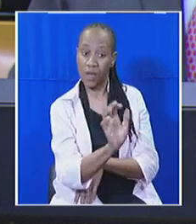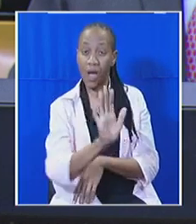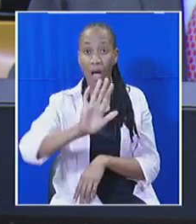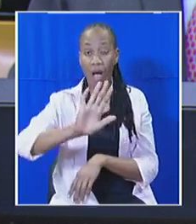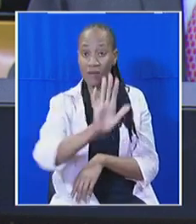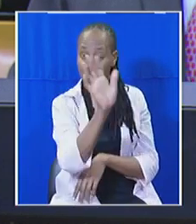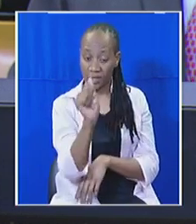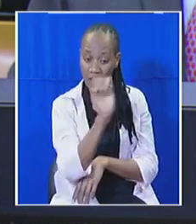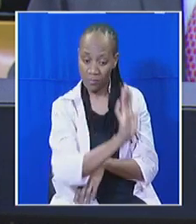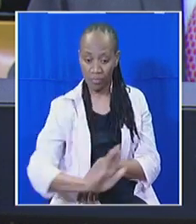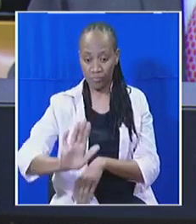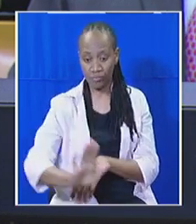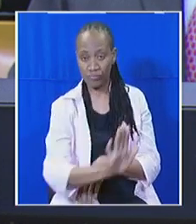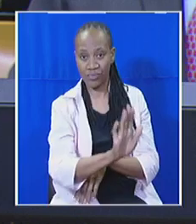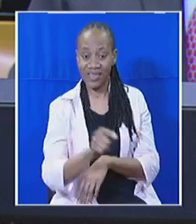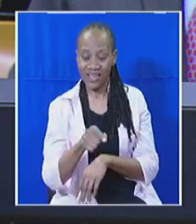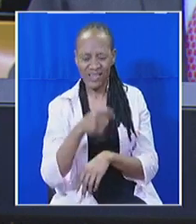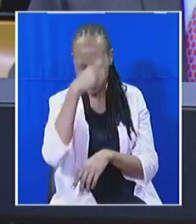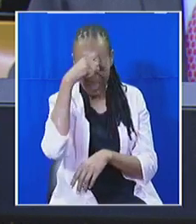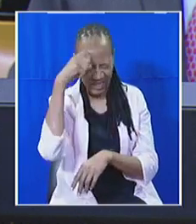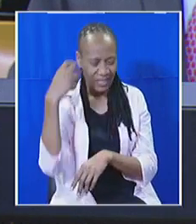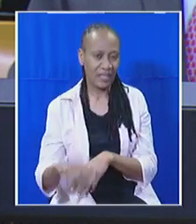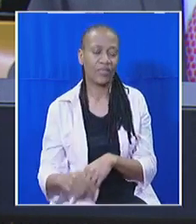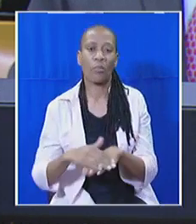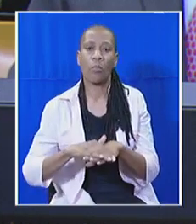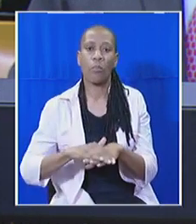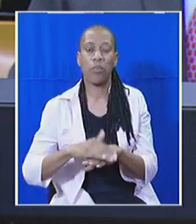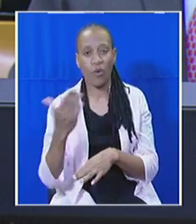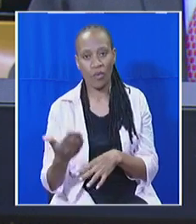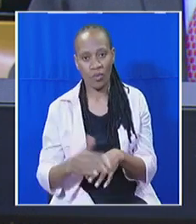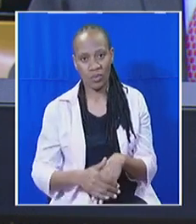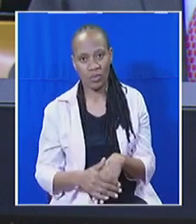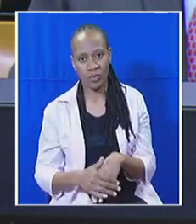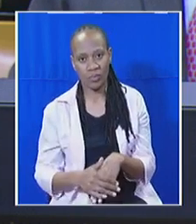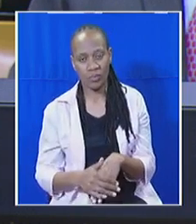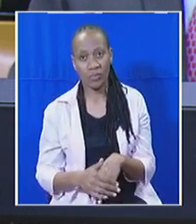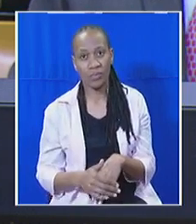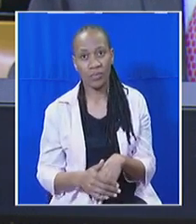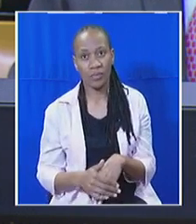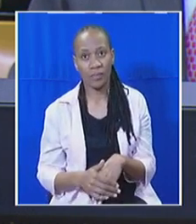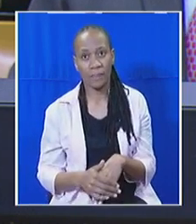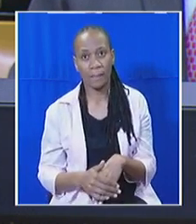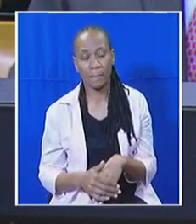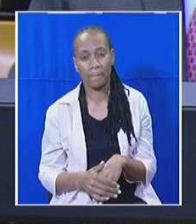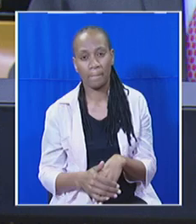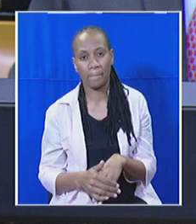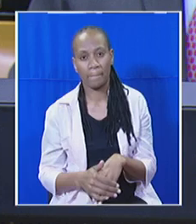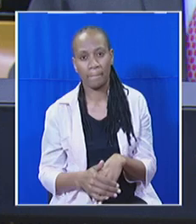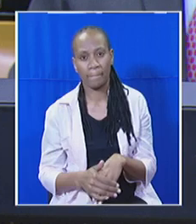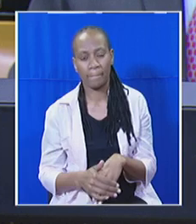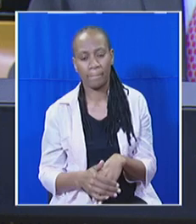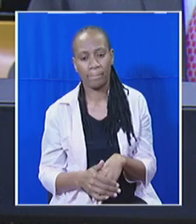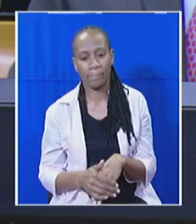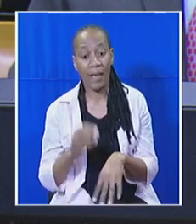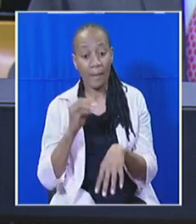hit. It has actually been declared a special crisis area in terms of staffing by the World Health Organization.